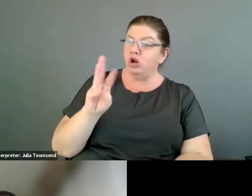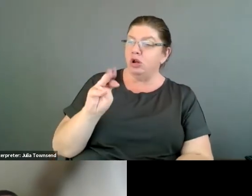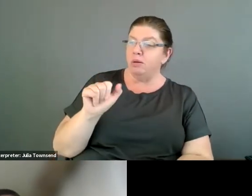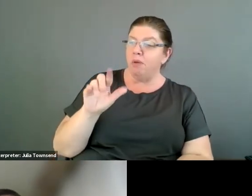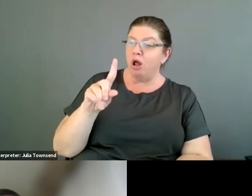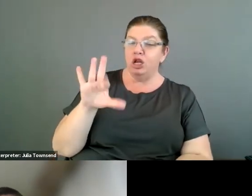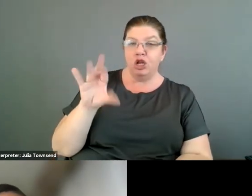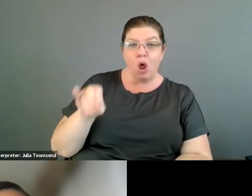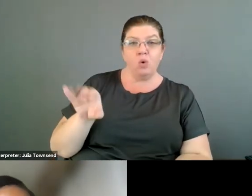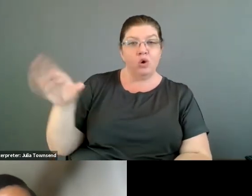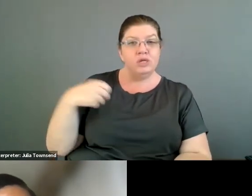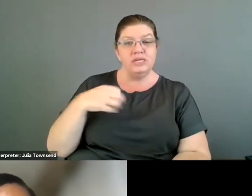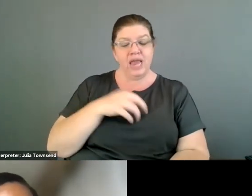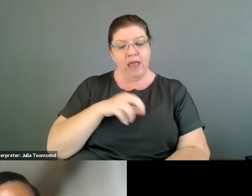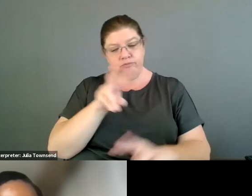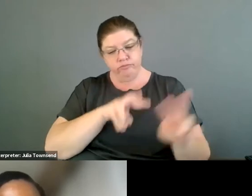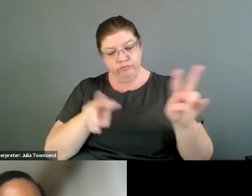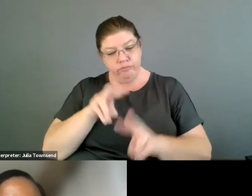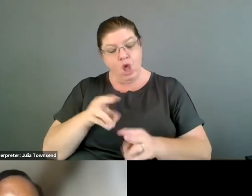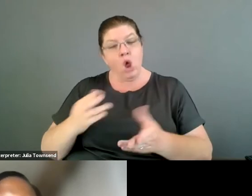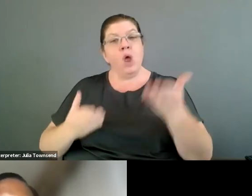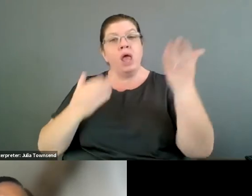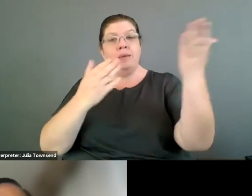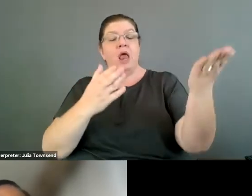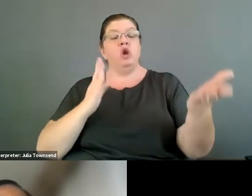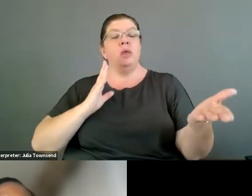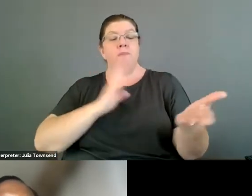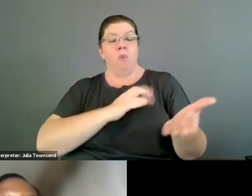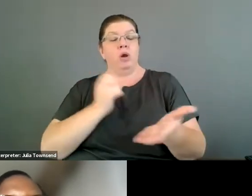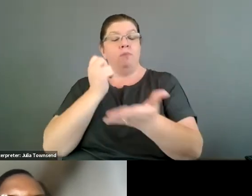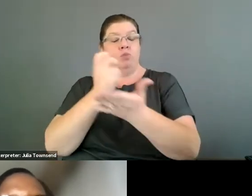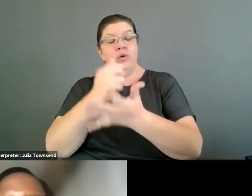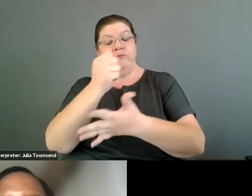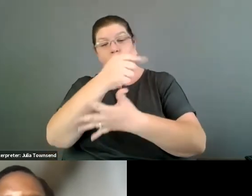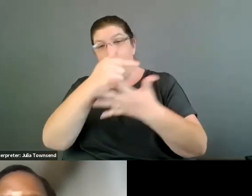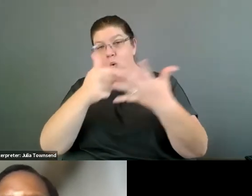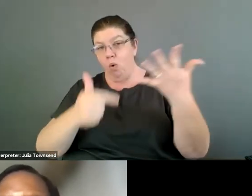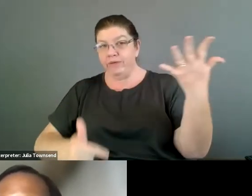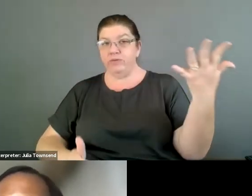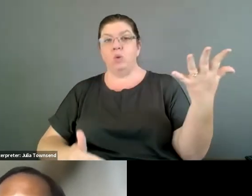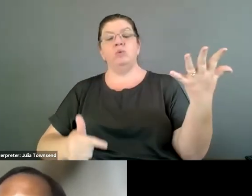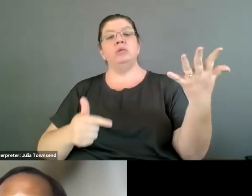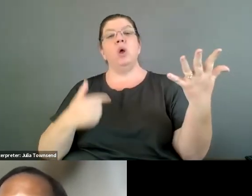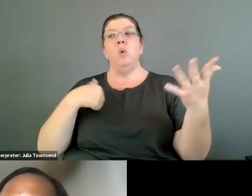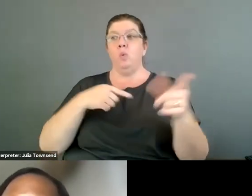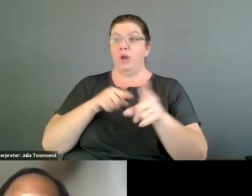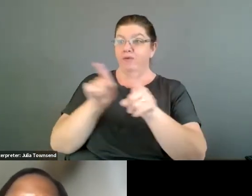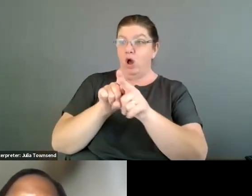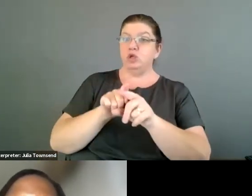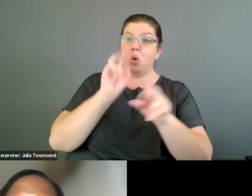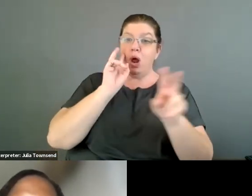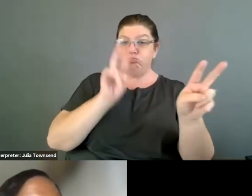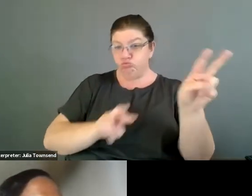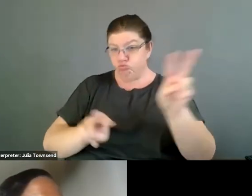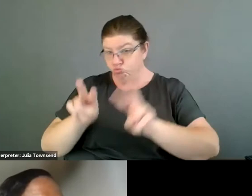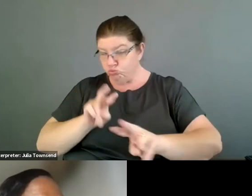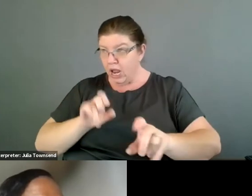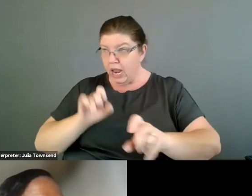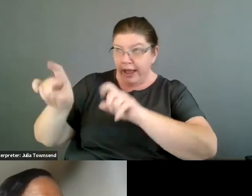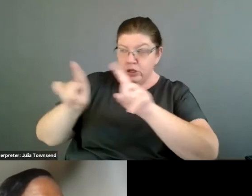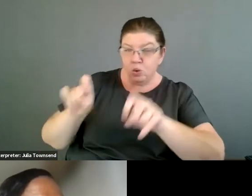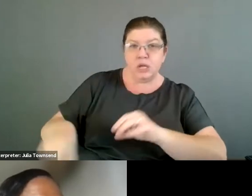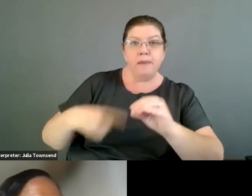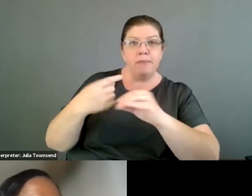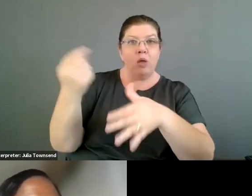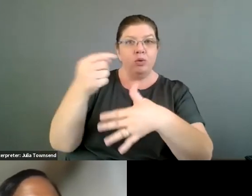staff have recommended that the board approves all of the consent agenda items, and we have also had an opportunity to consider and ask questions about